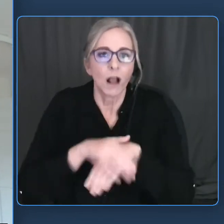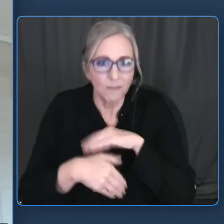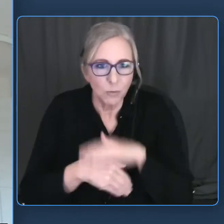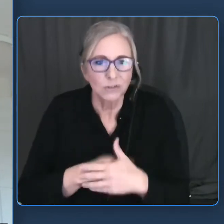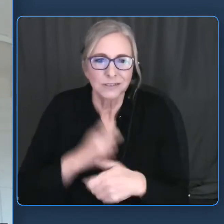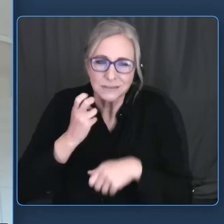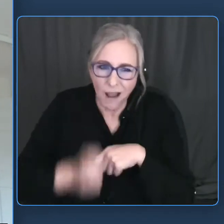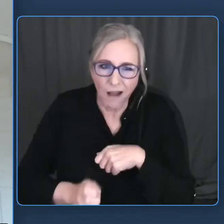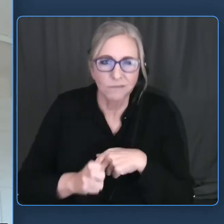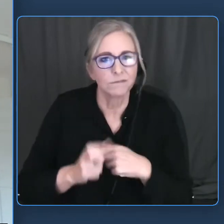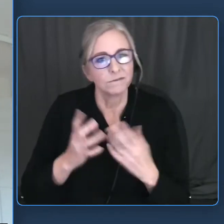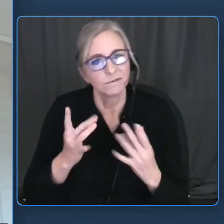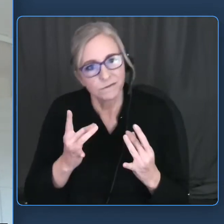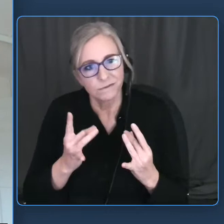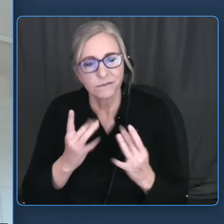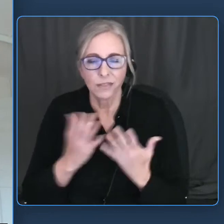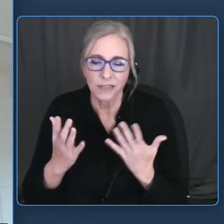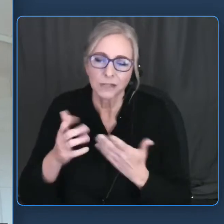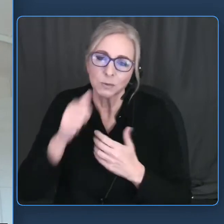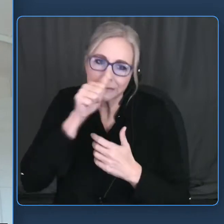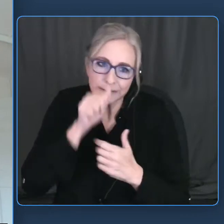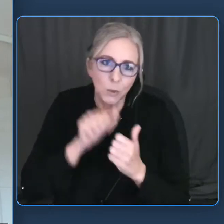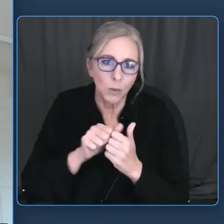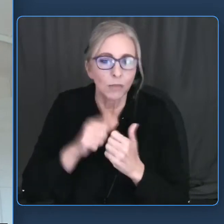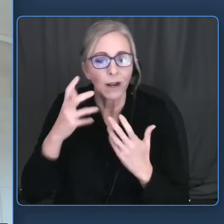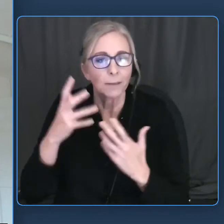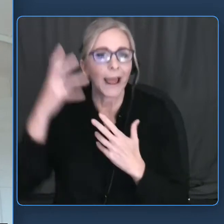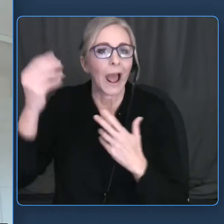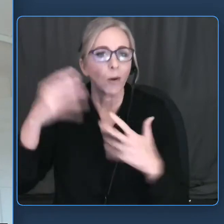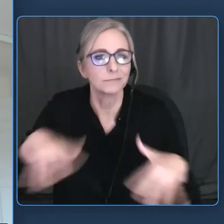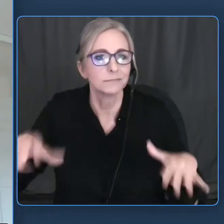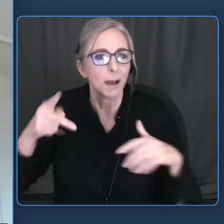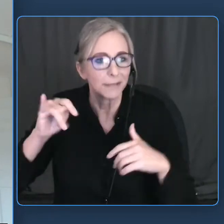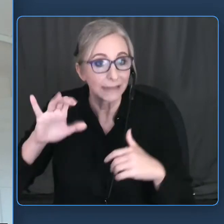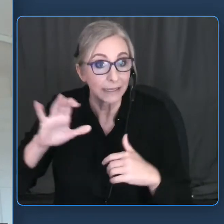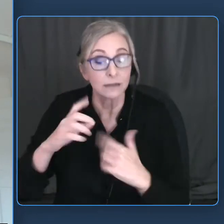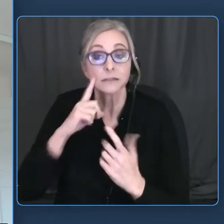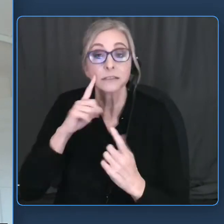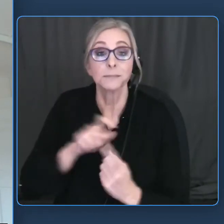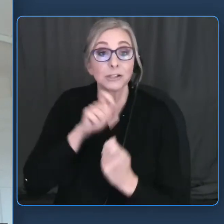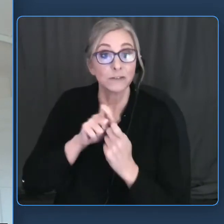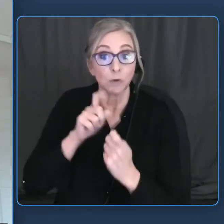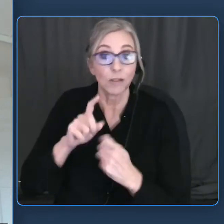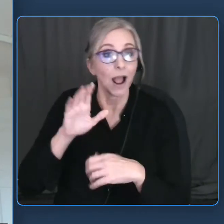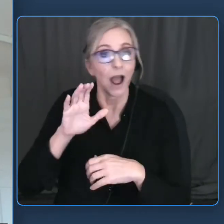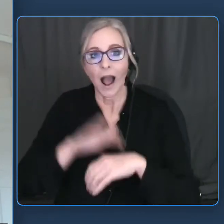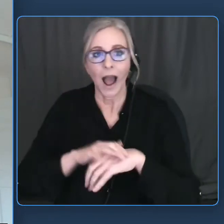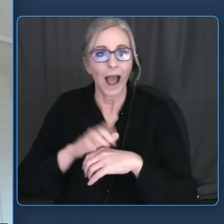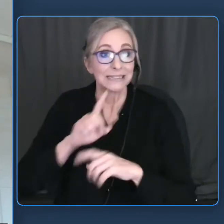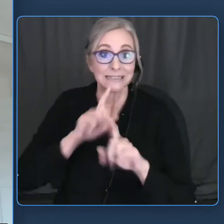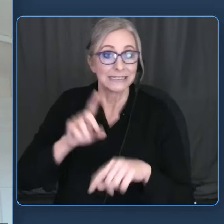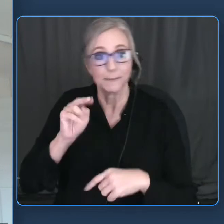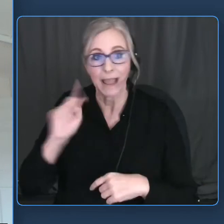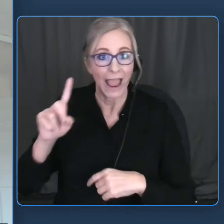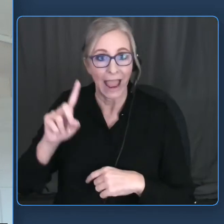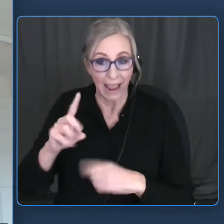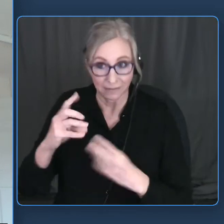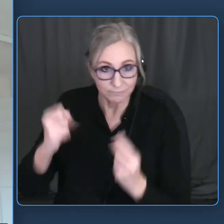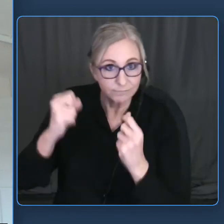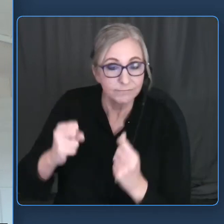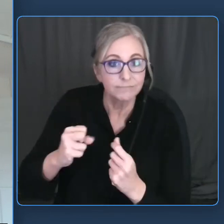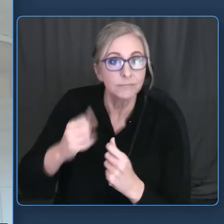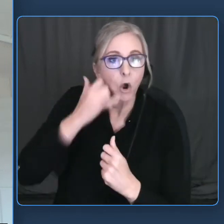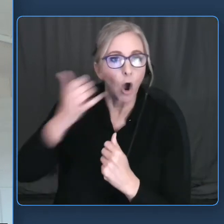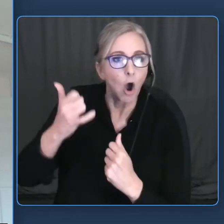toughest things that I have to deal with when I'm out in public, especially when it comes to on-demand transportation. As a